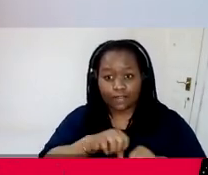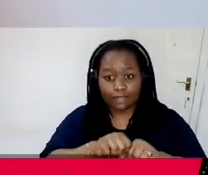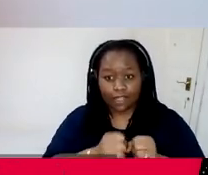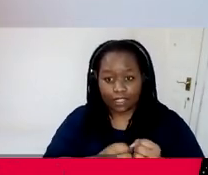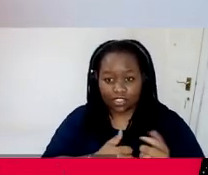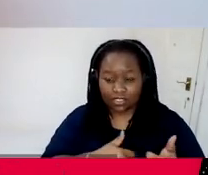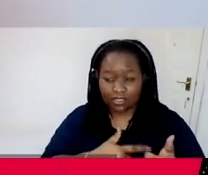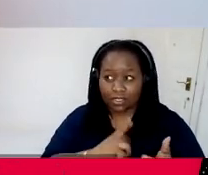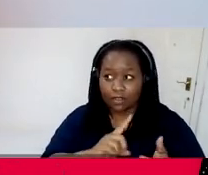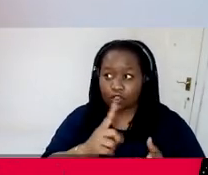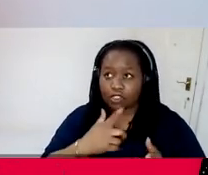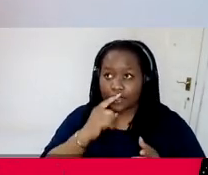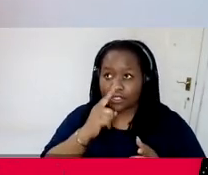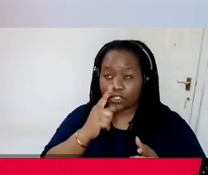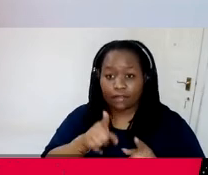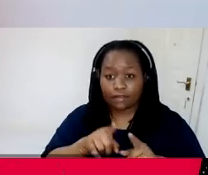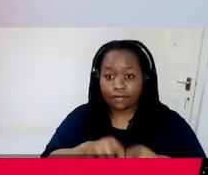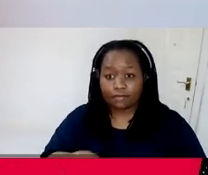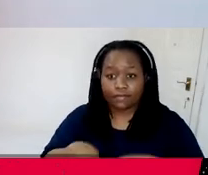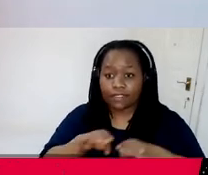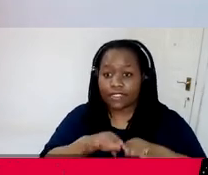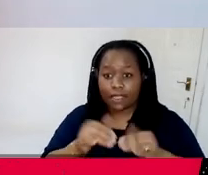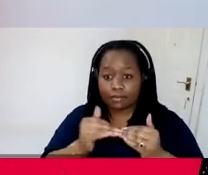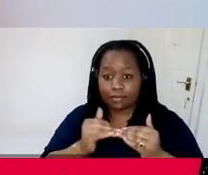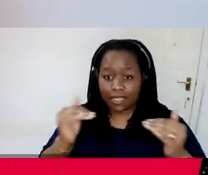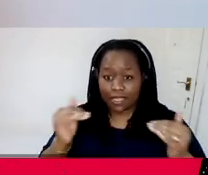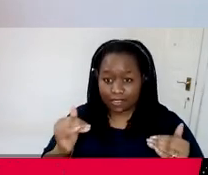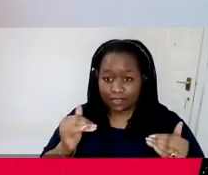the other side, then